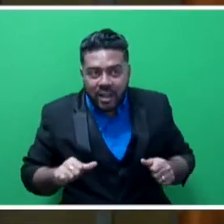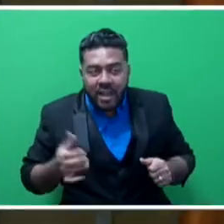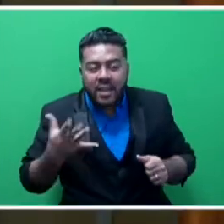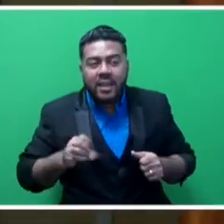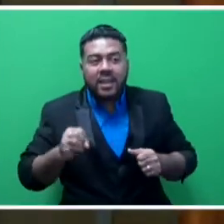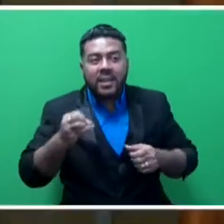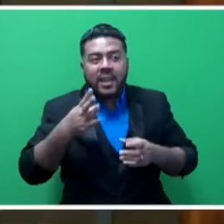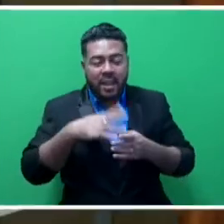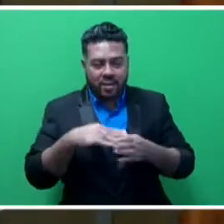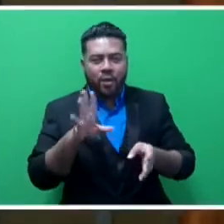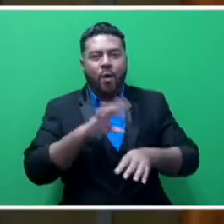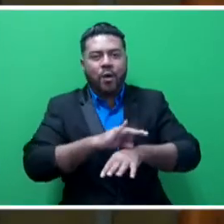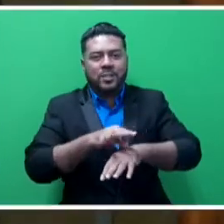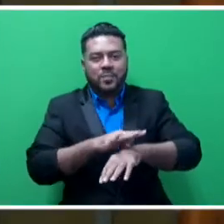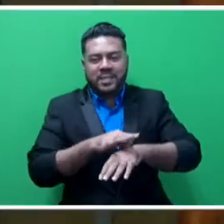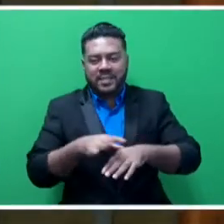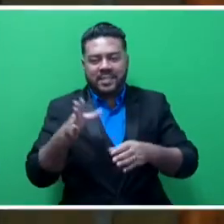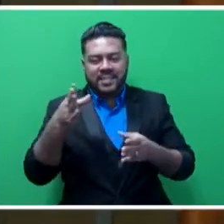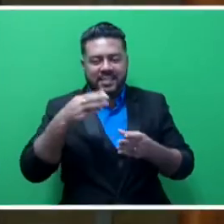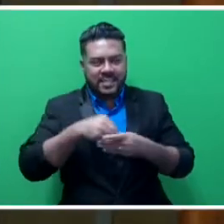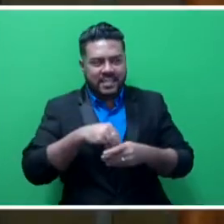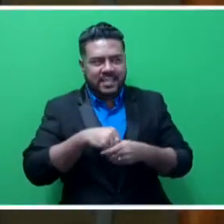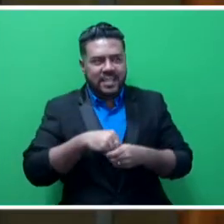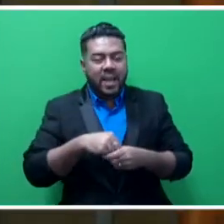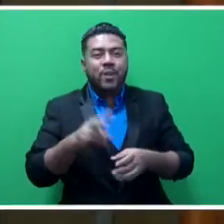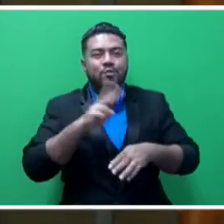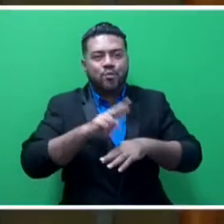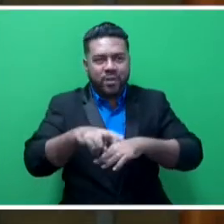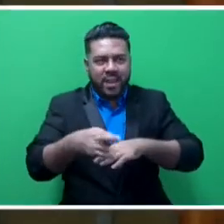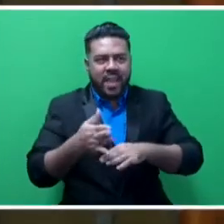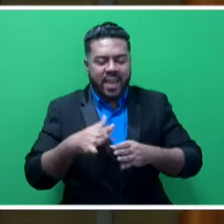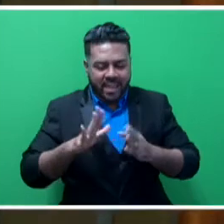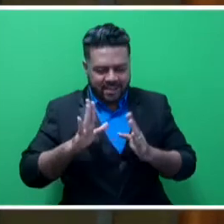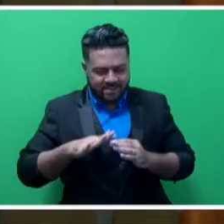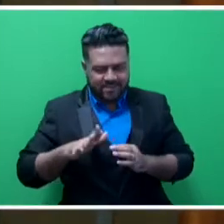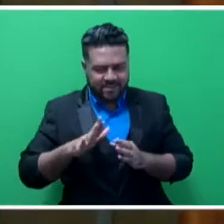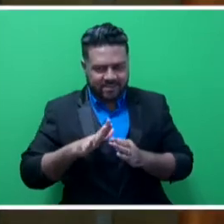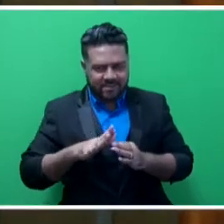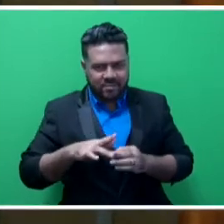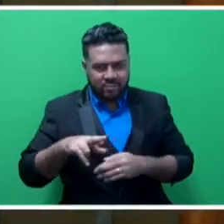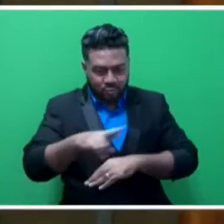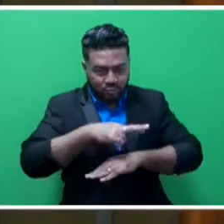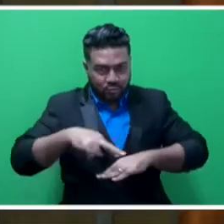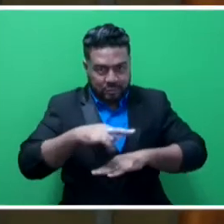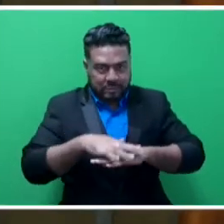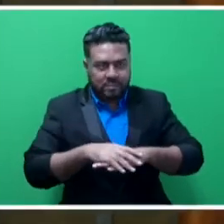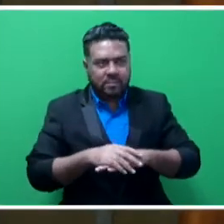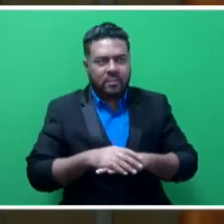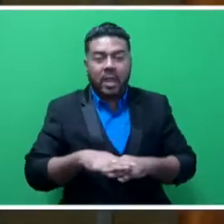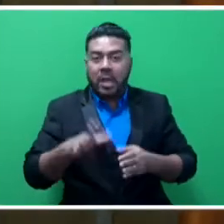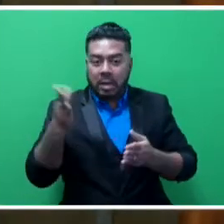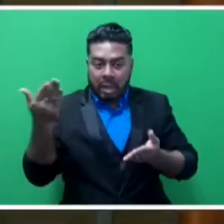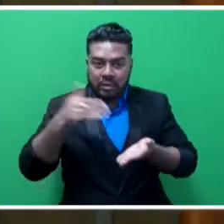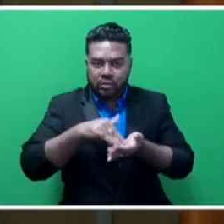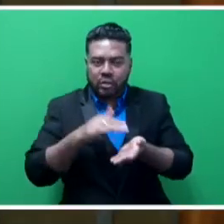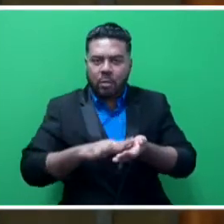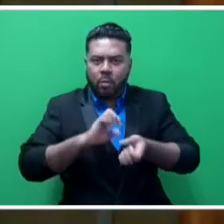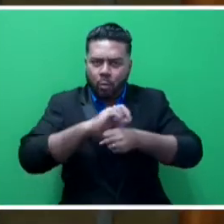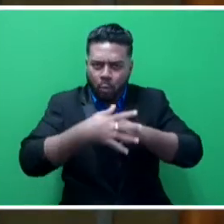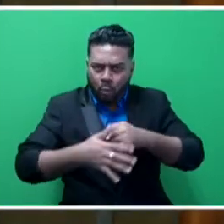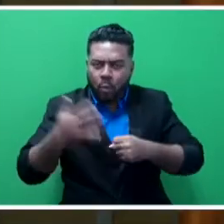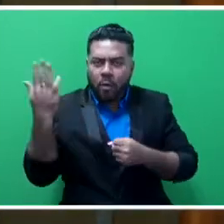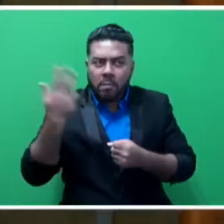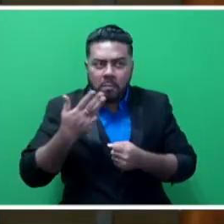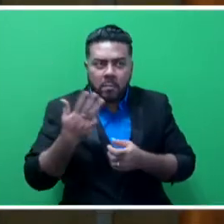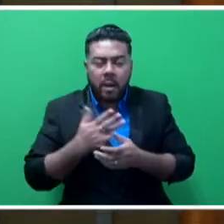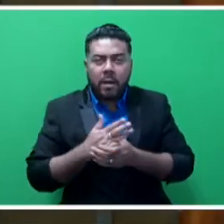the hospital sector in rural and regional Australia. In addition, post-COVID-19, Mr. Speaker, we